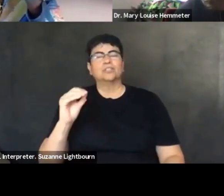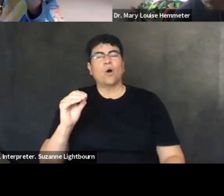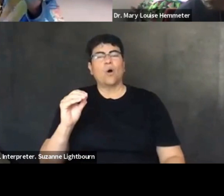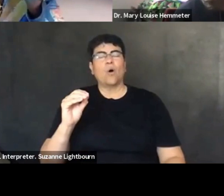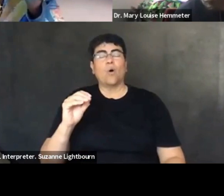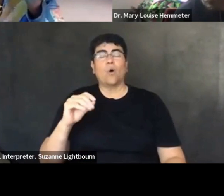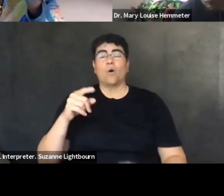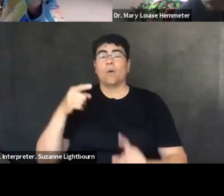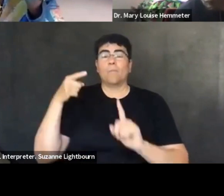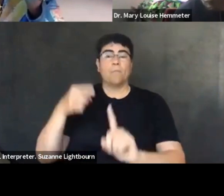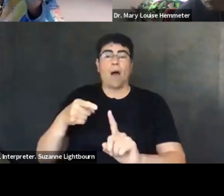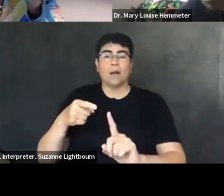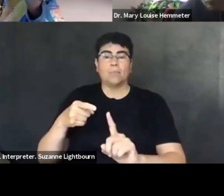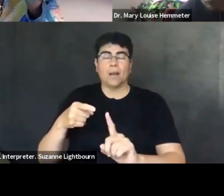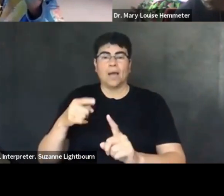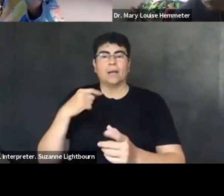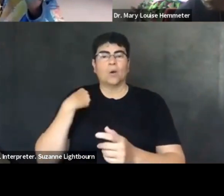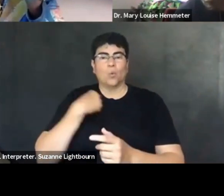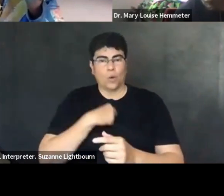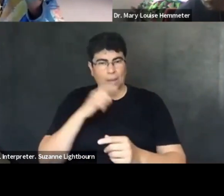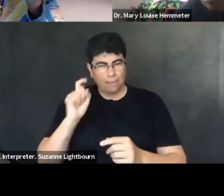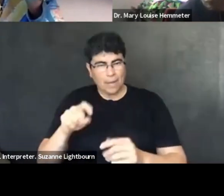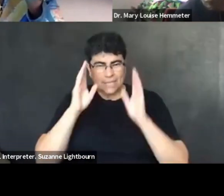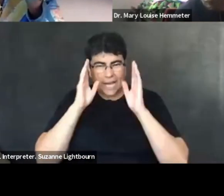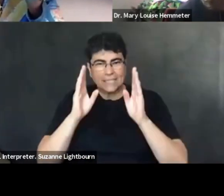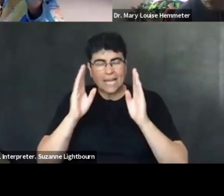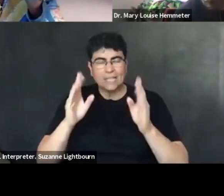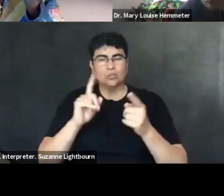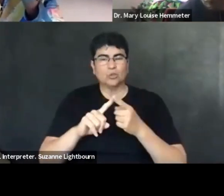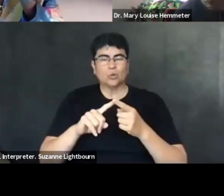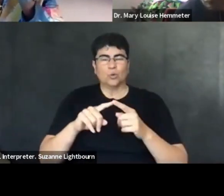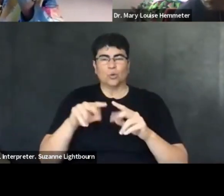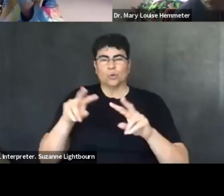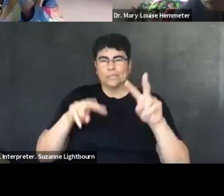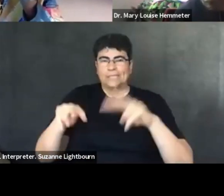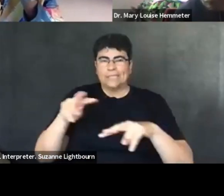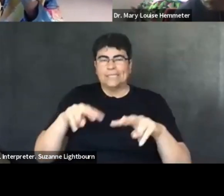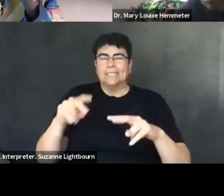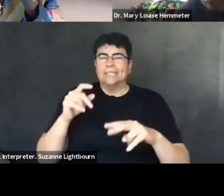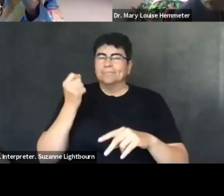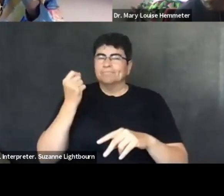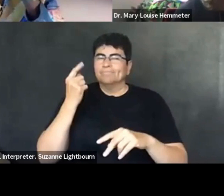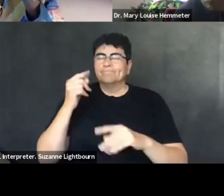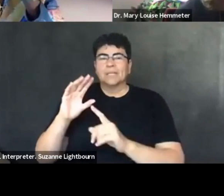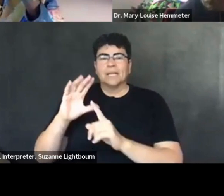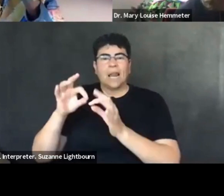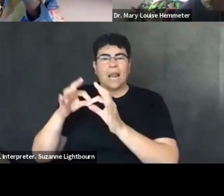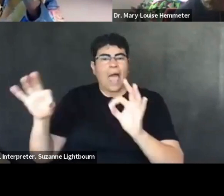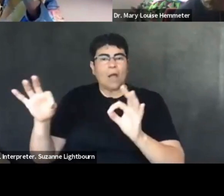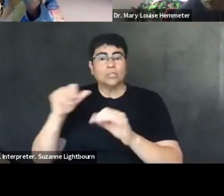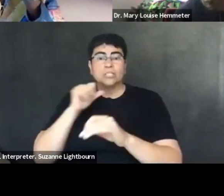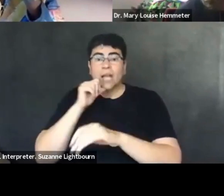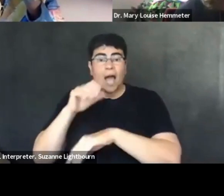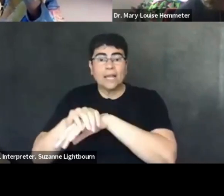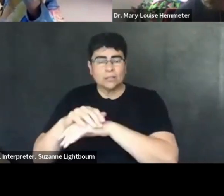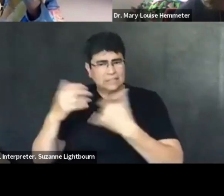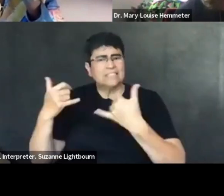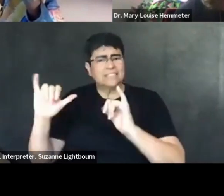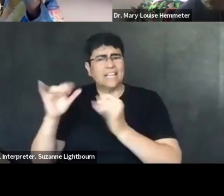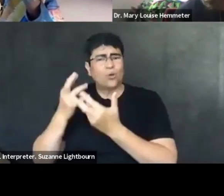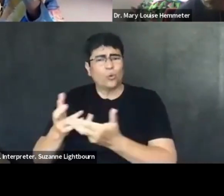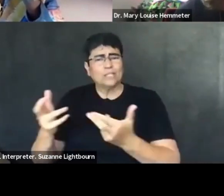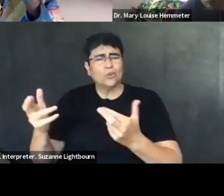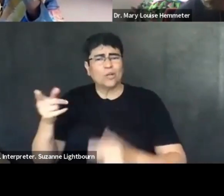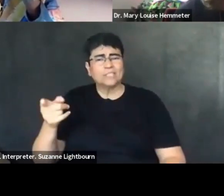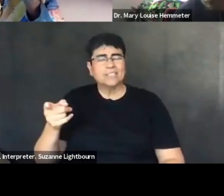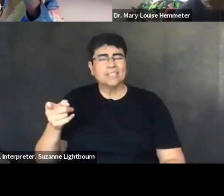bottom line is we must attend to the notions that language that is not English is still a resource,